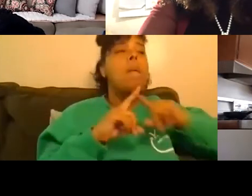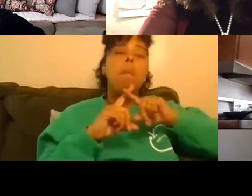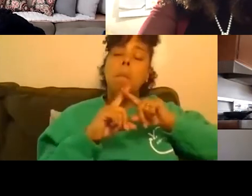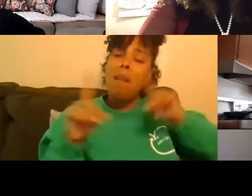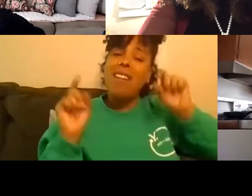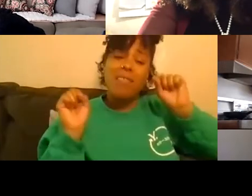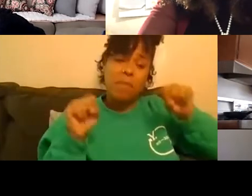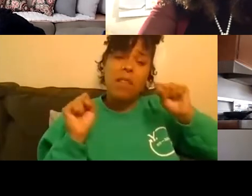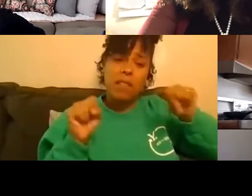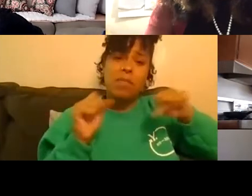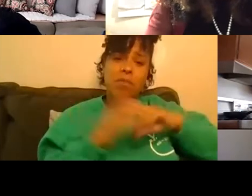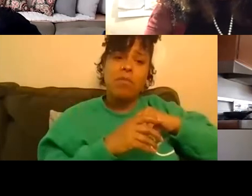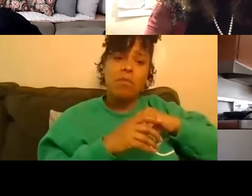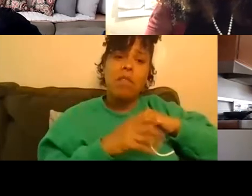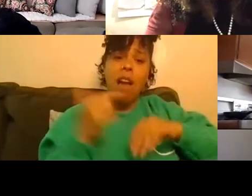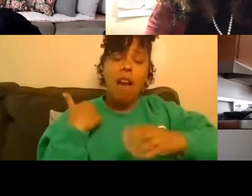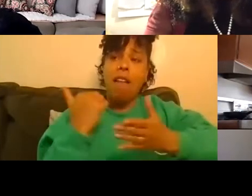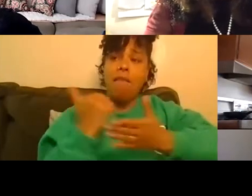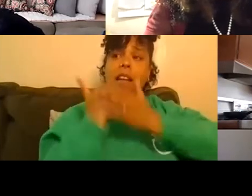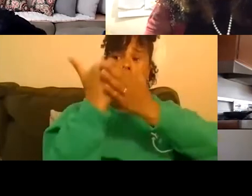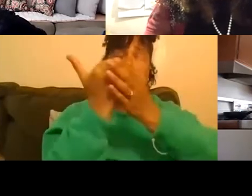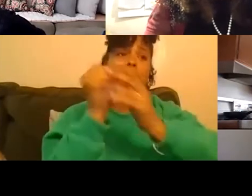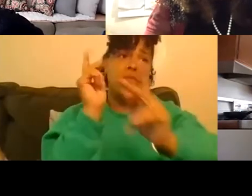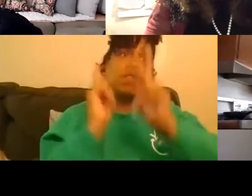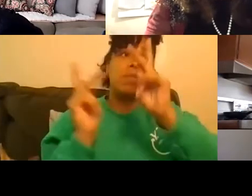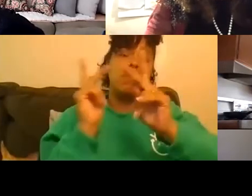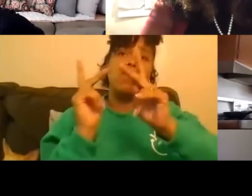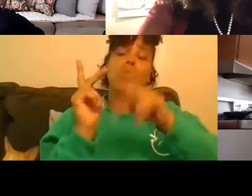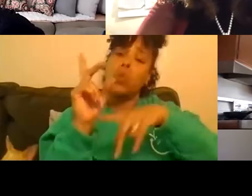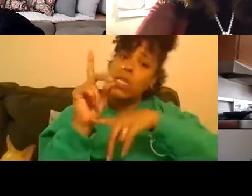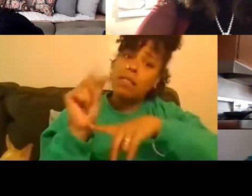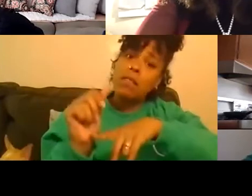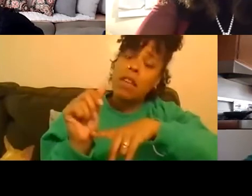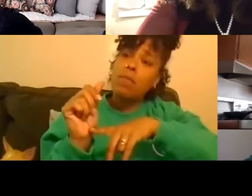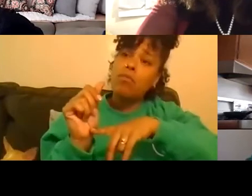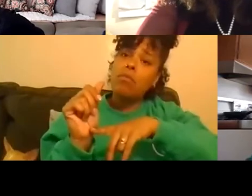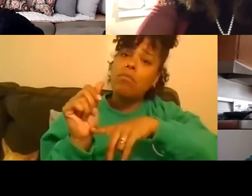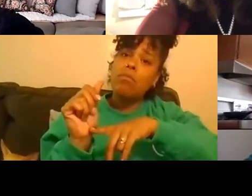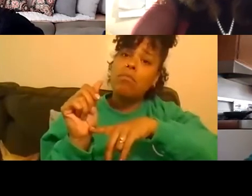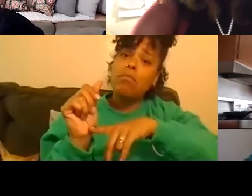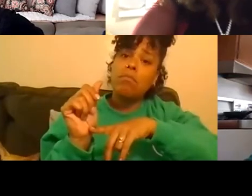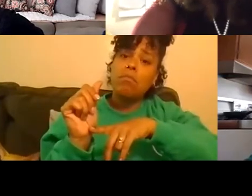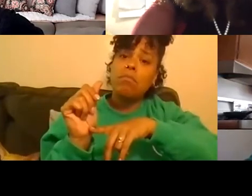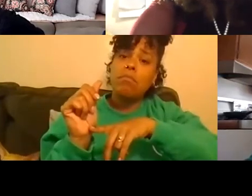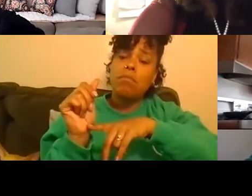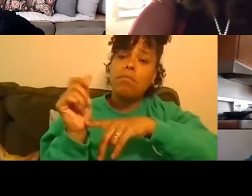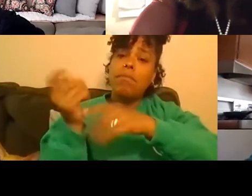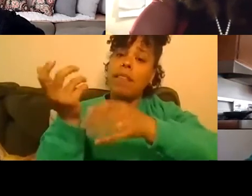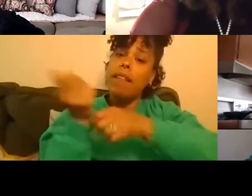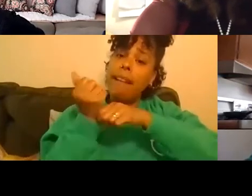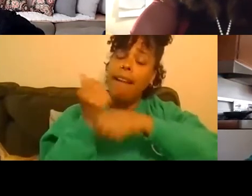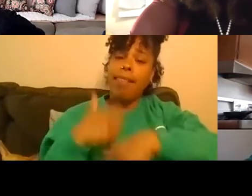have gotten people life insurance with disabilities. I also want to add to that.